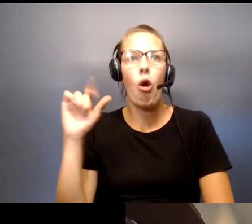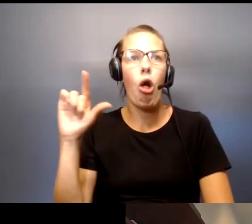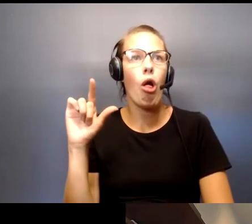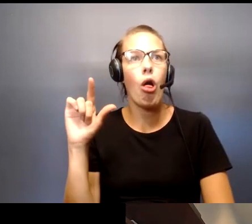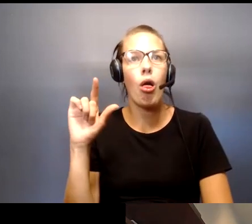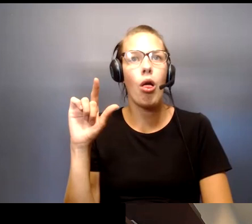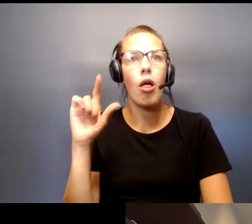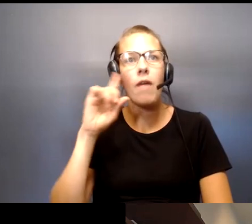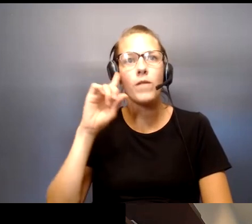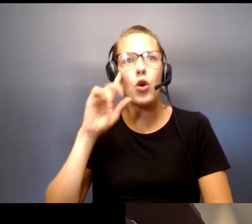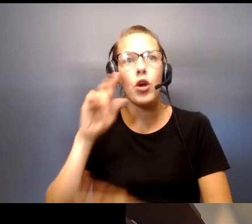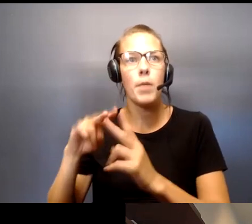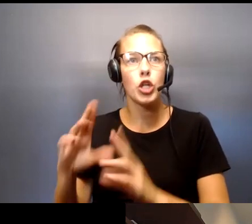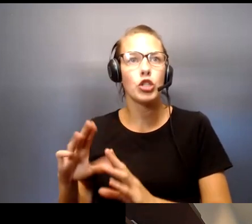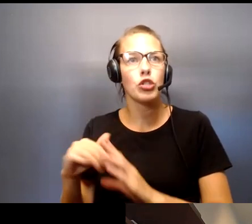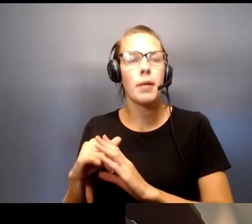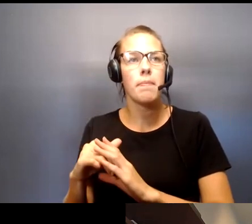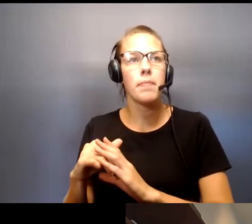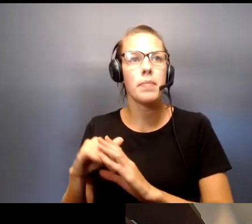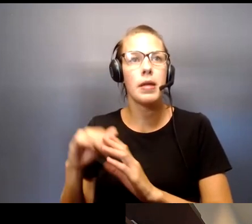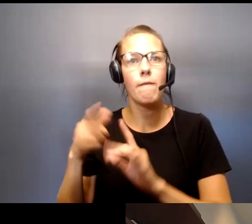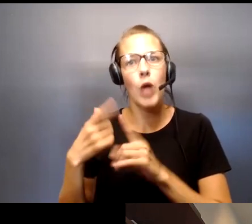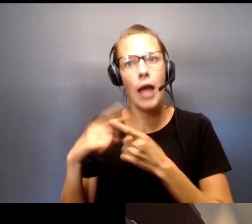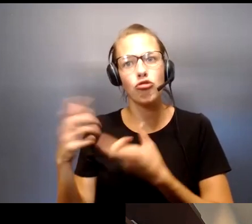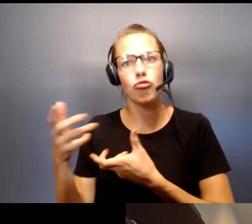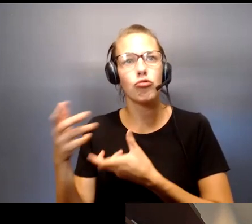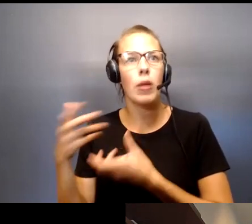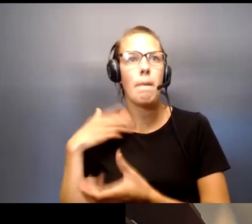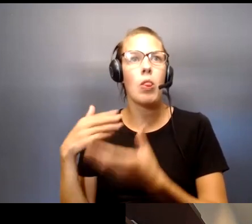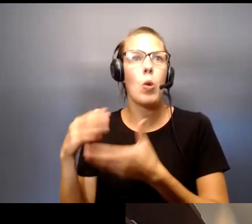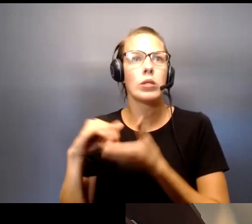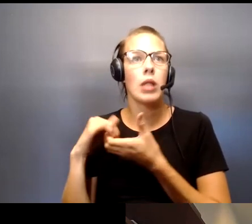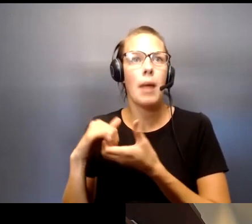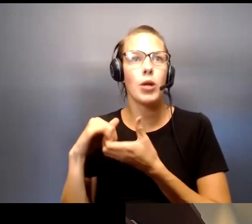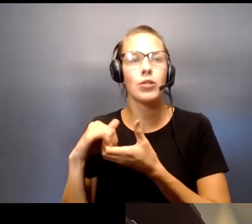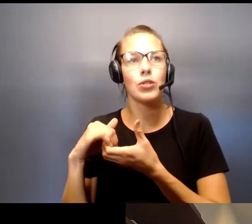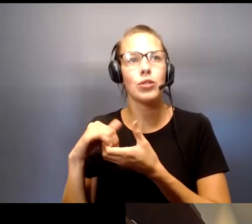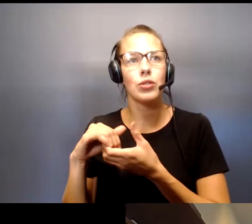for the partnership and the friendship and the close collaboration our teams